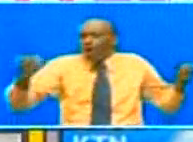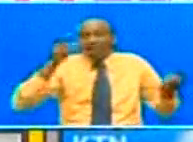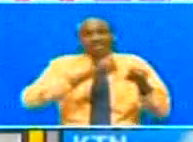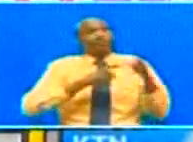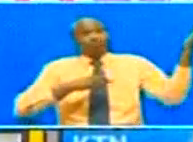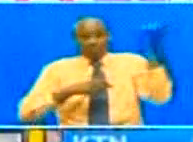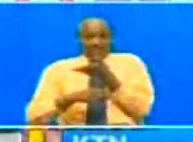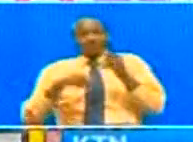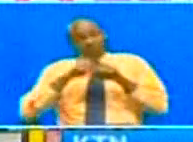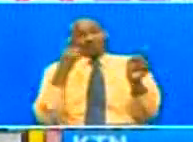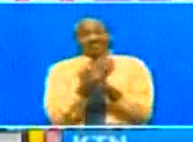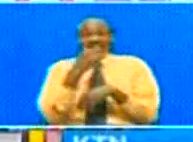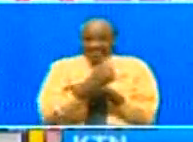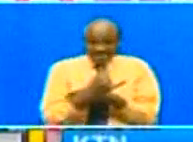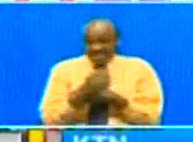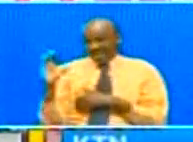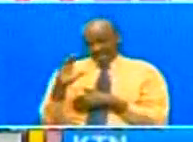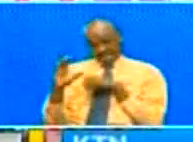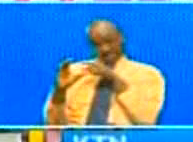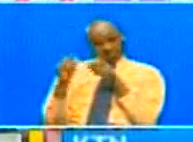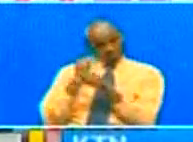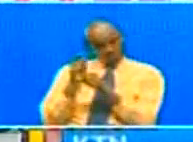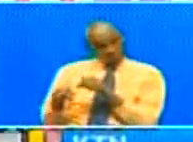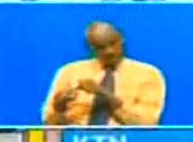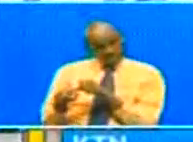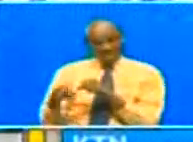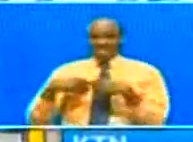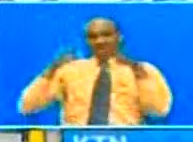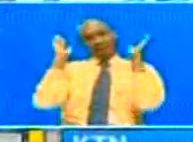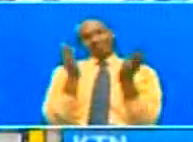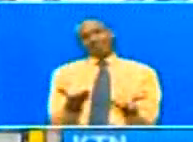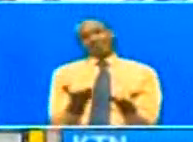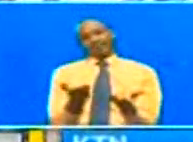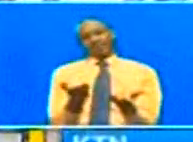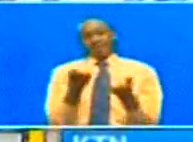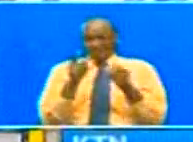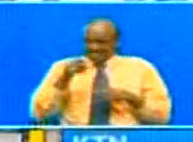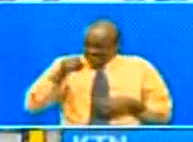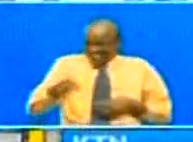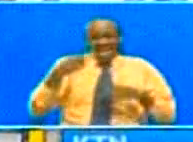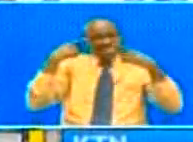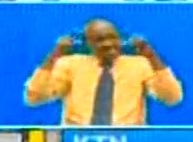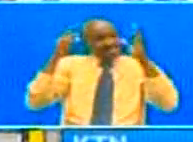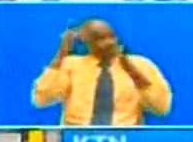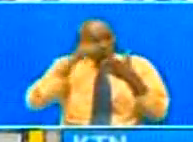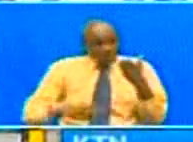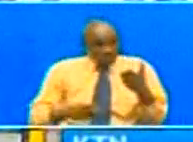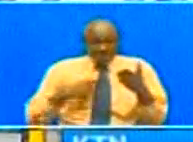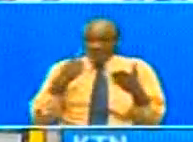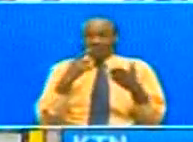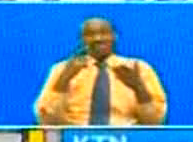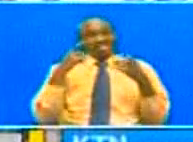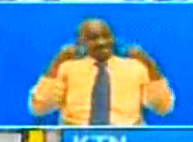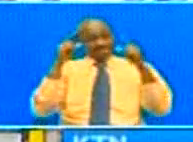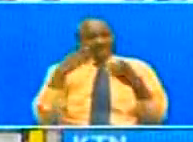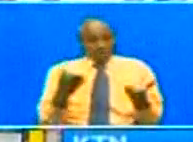imported, yeah, already the client has given hope on you. The biggest success in this industry, you can say, first of